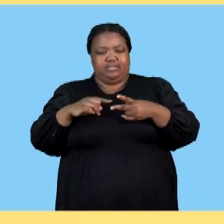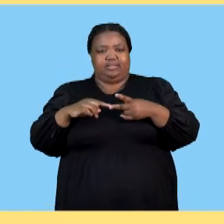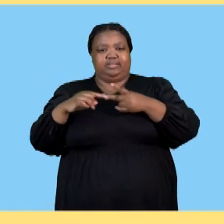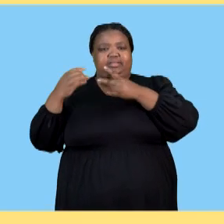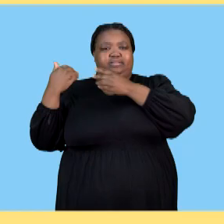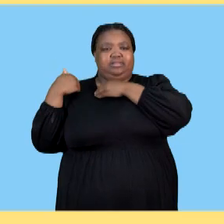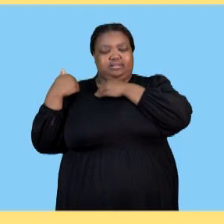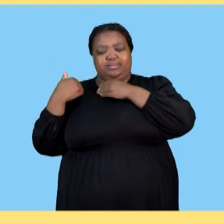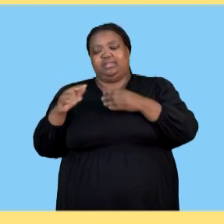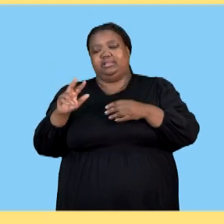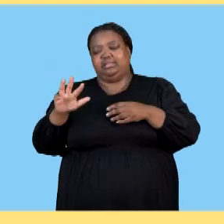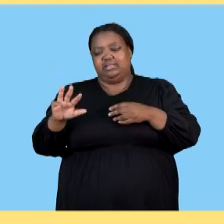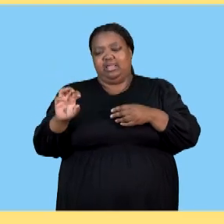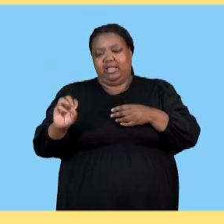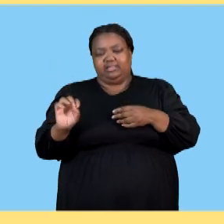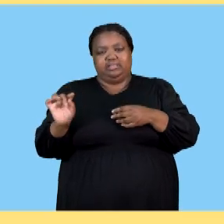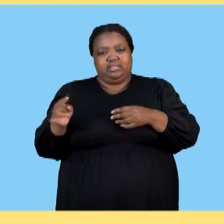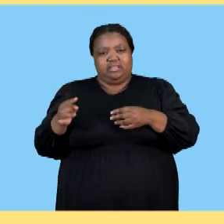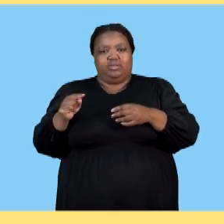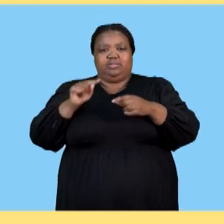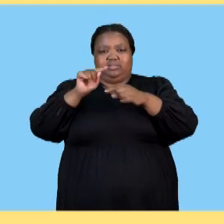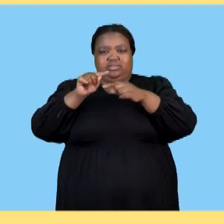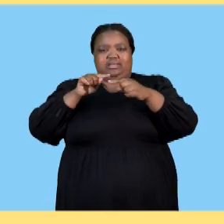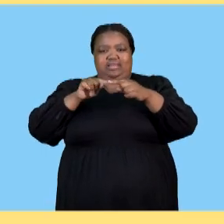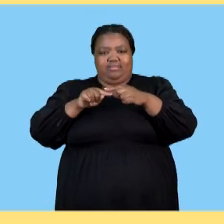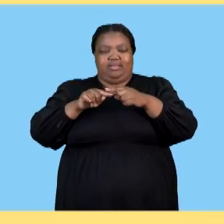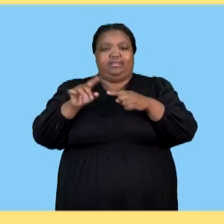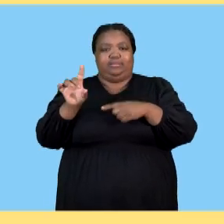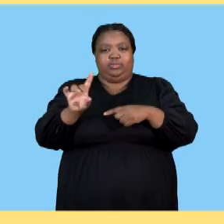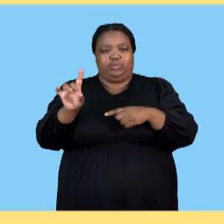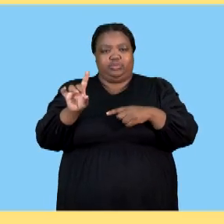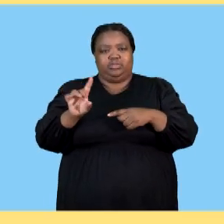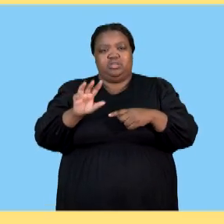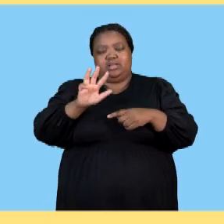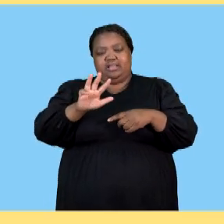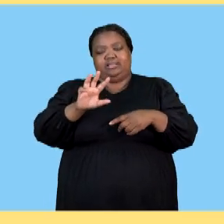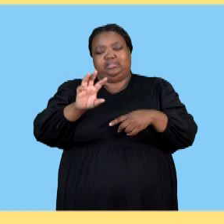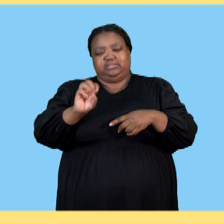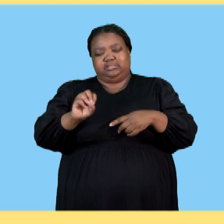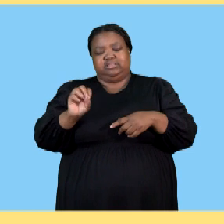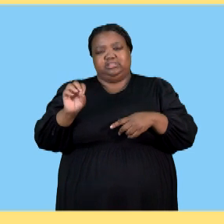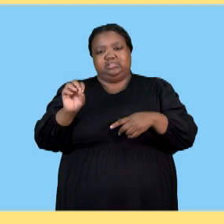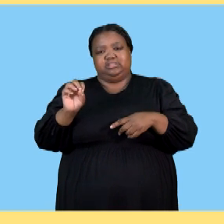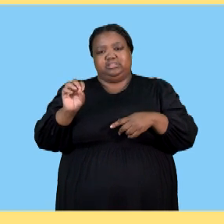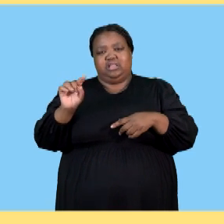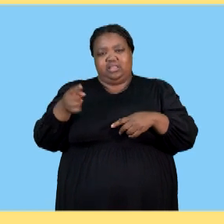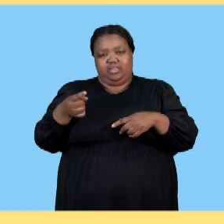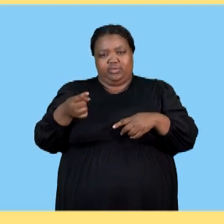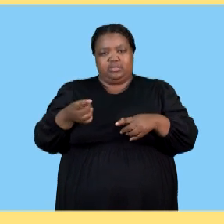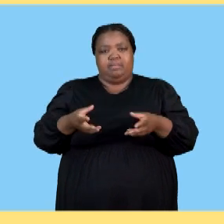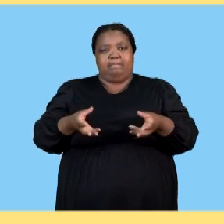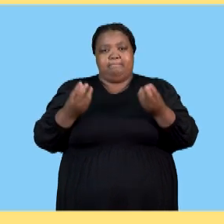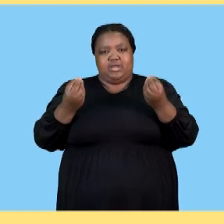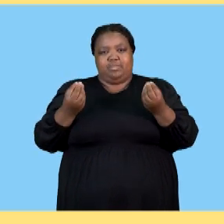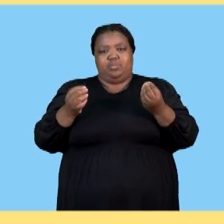total liabilities, which is your 90,000. We divide all of this by 90,000, and then you